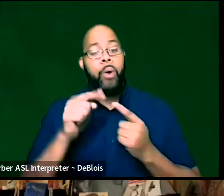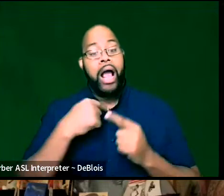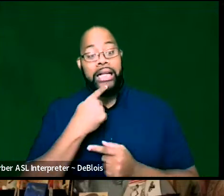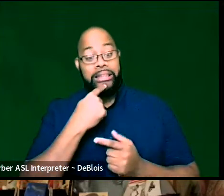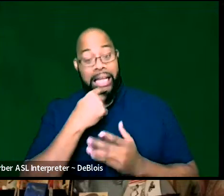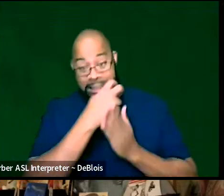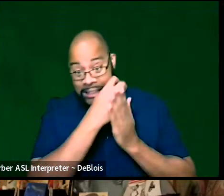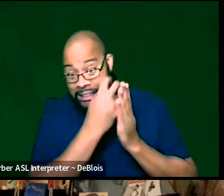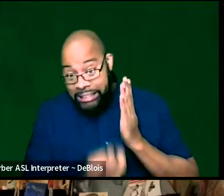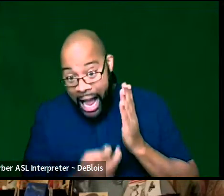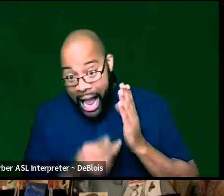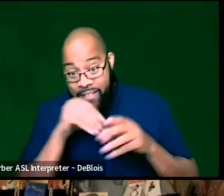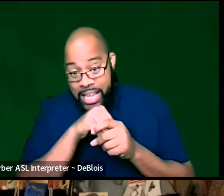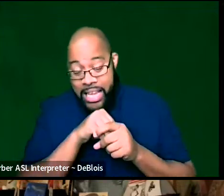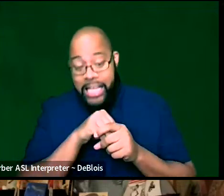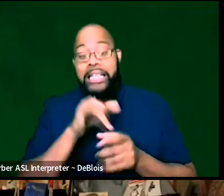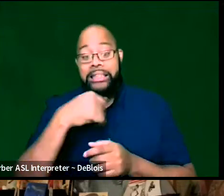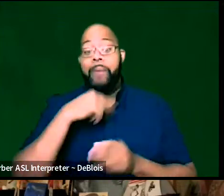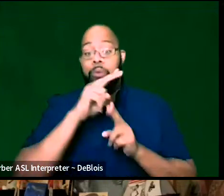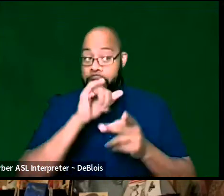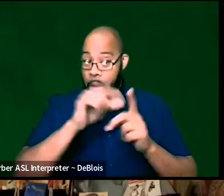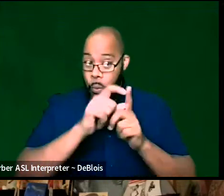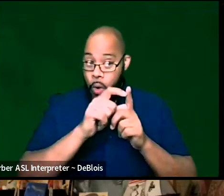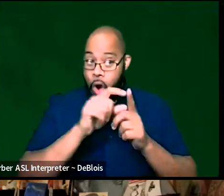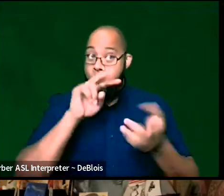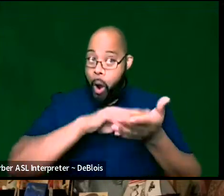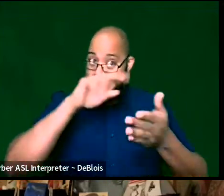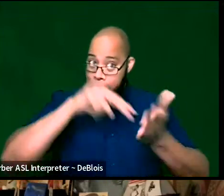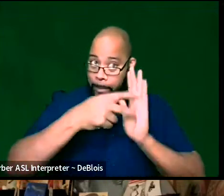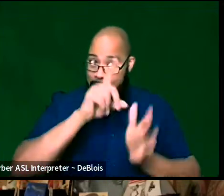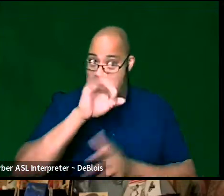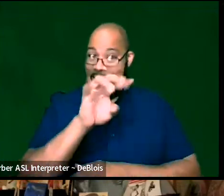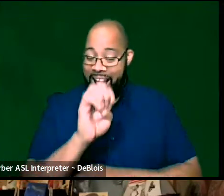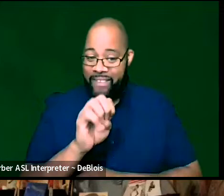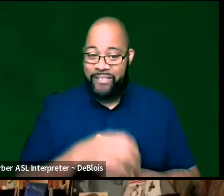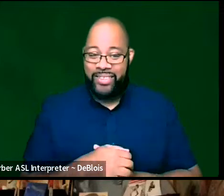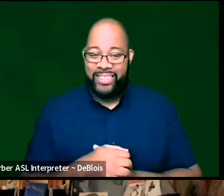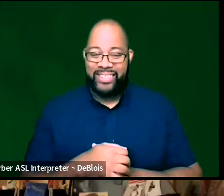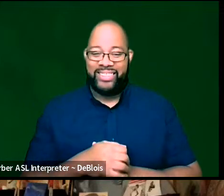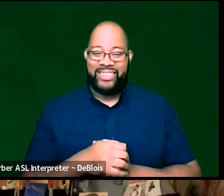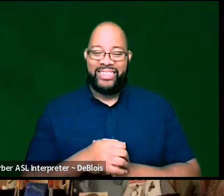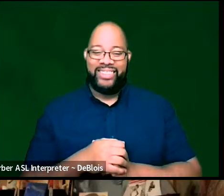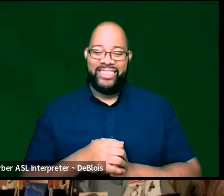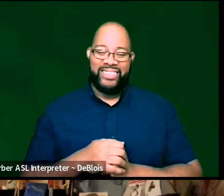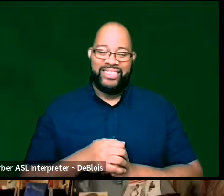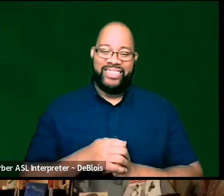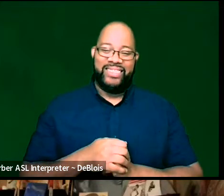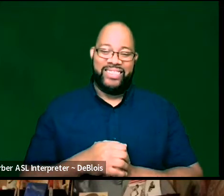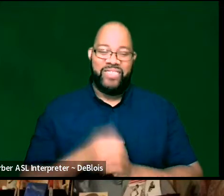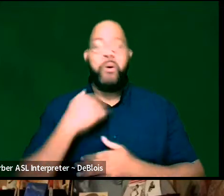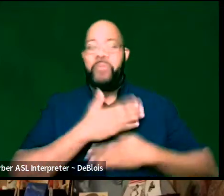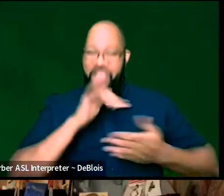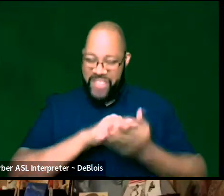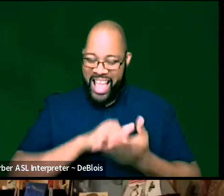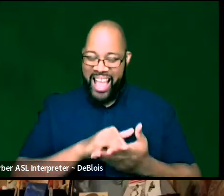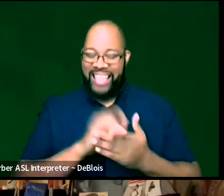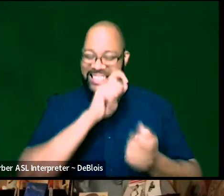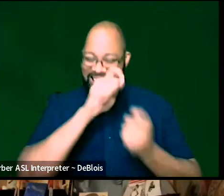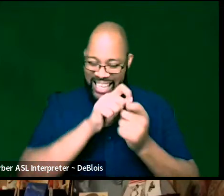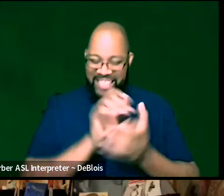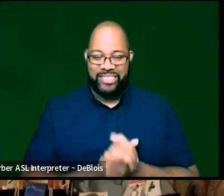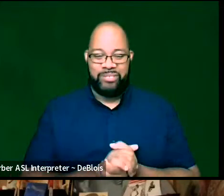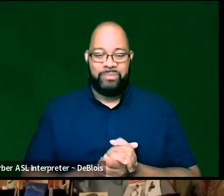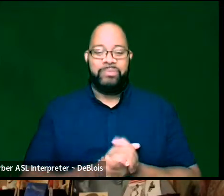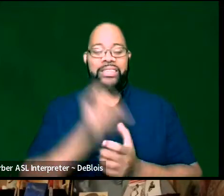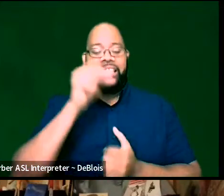say dive in, and yes, I'm using that word on purpose, it's more than, exactly, Dr. Boyd.